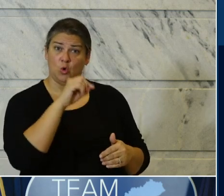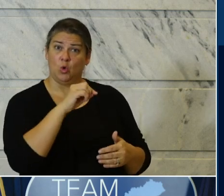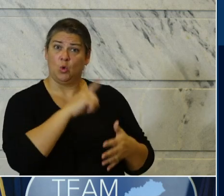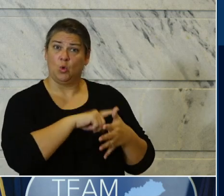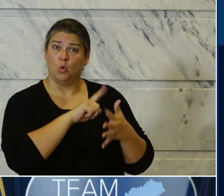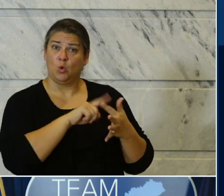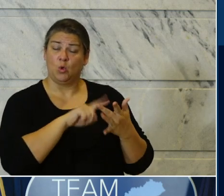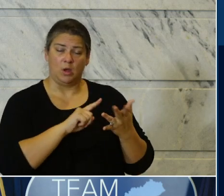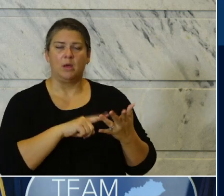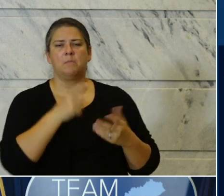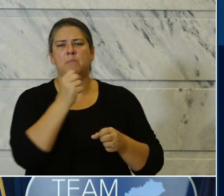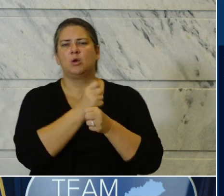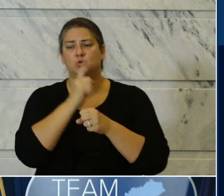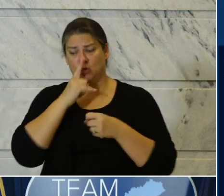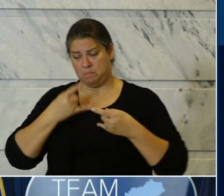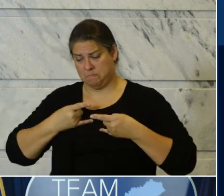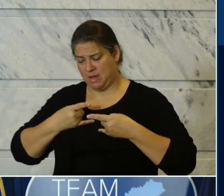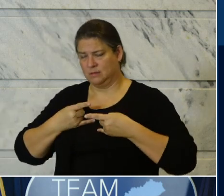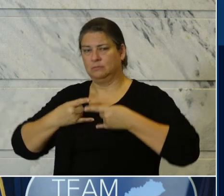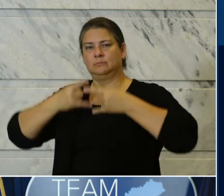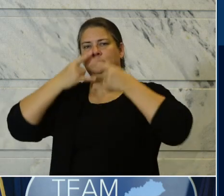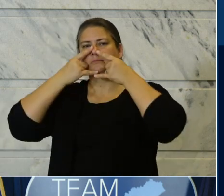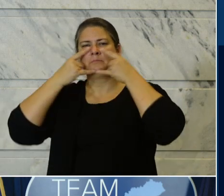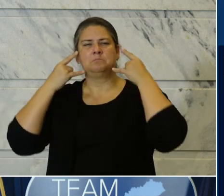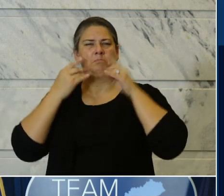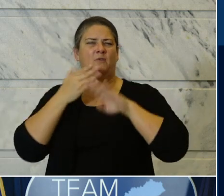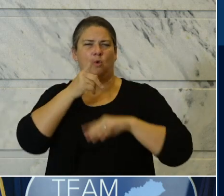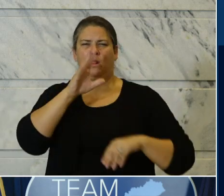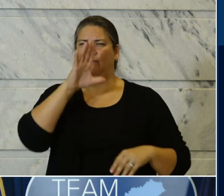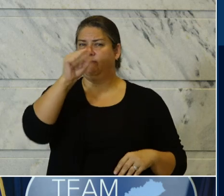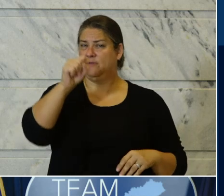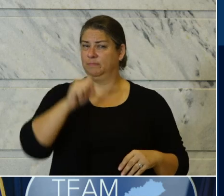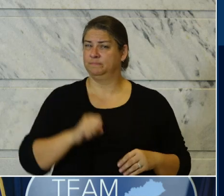a mask and put it on our face before we go out in public.